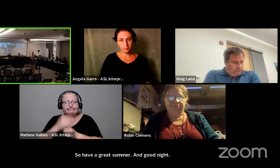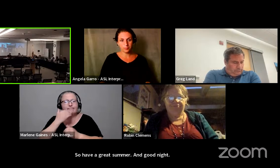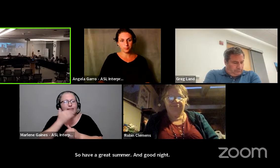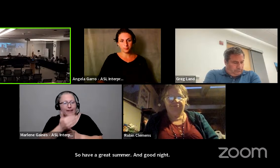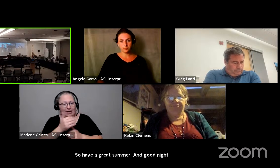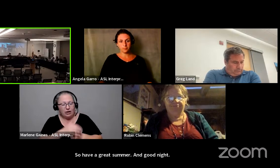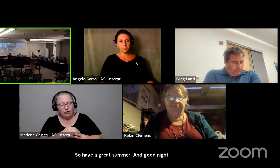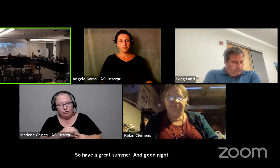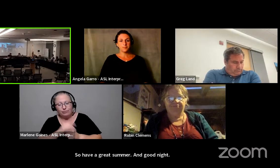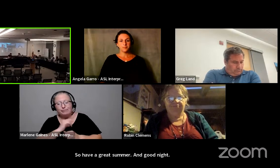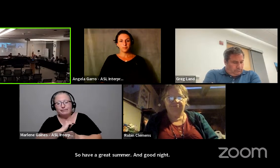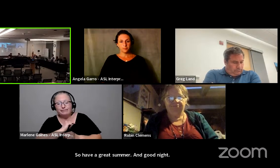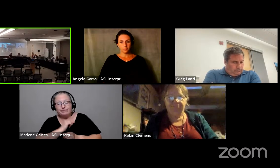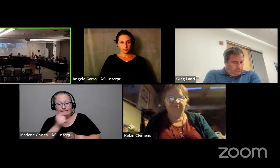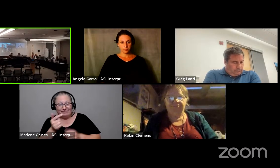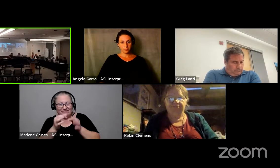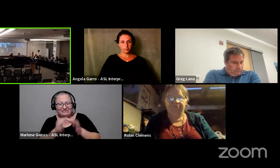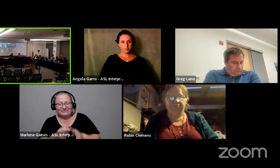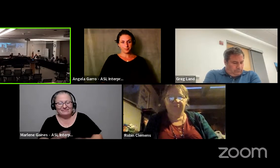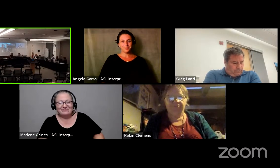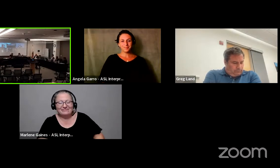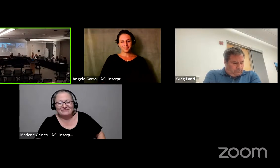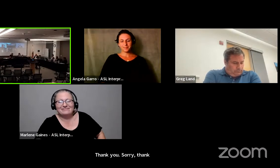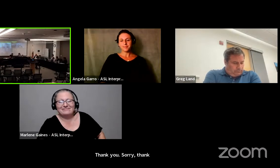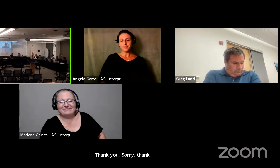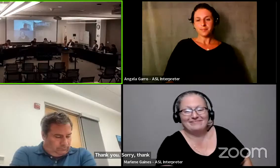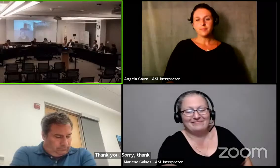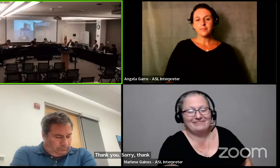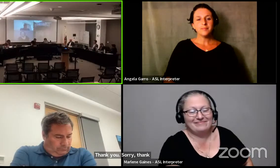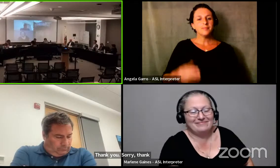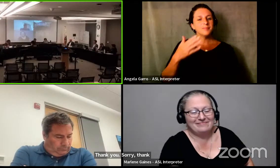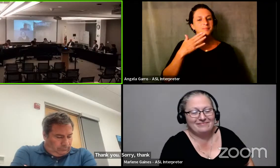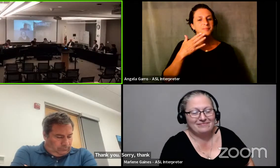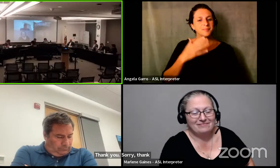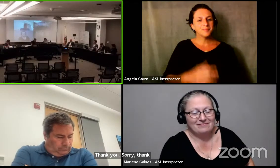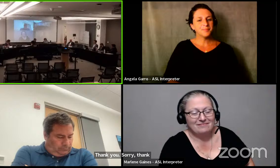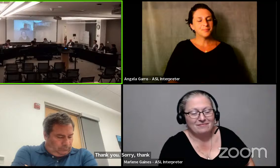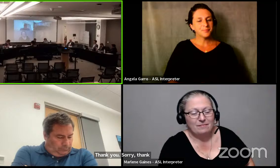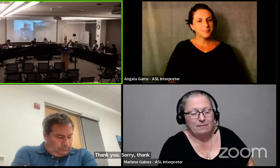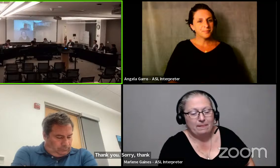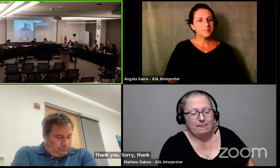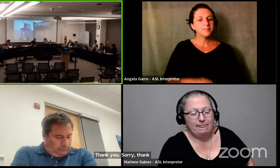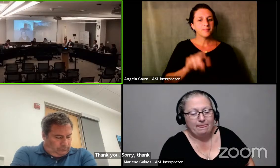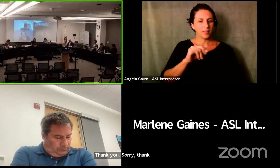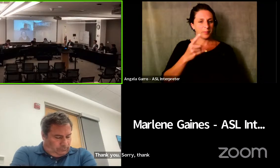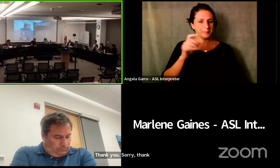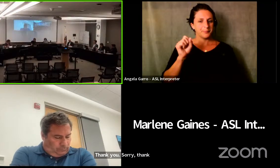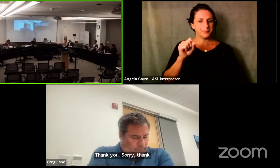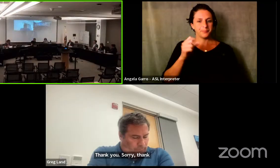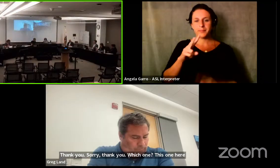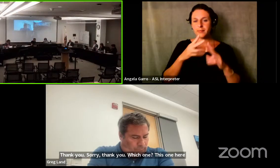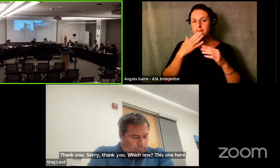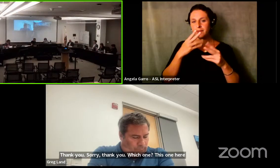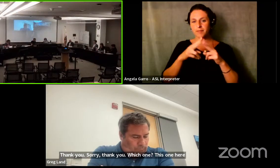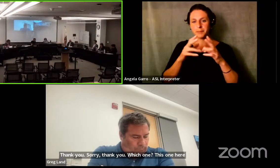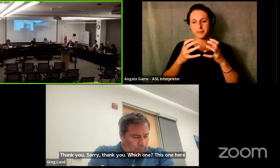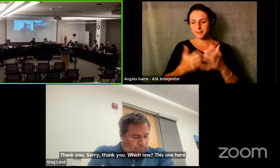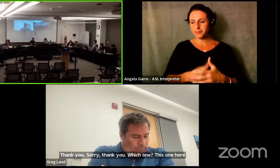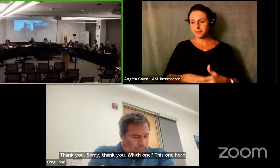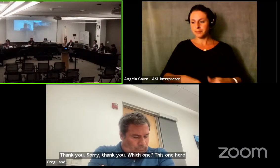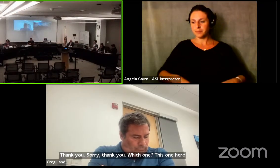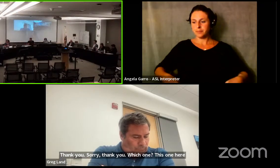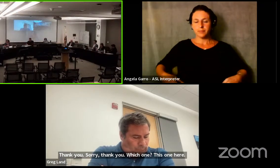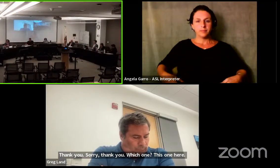you. Sorry, thank you. Which one am I pushing? This one here? That one, yeah. Thank you very much. Okay.